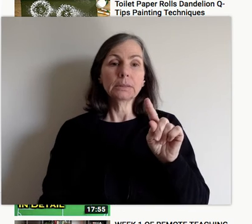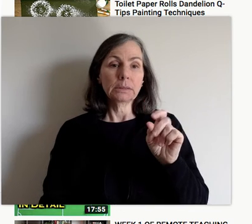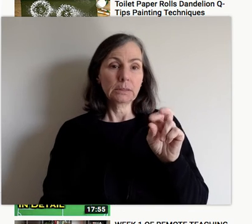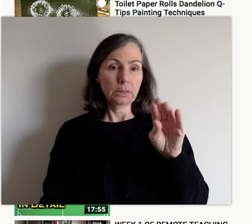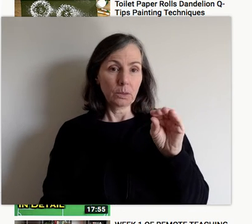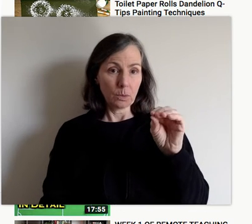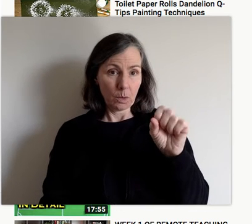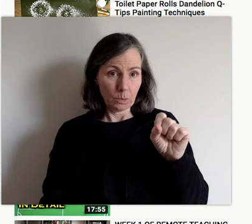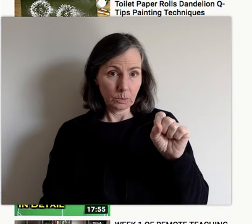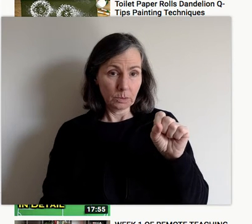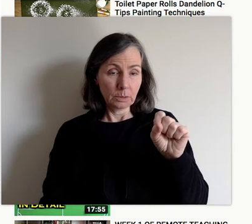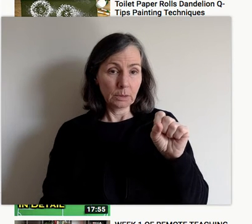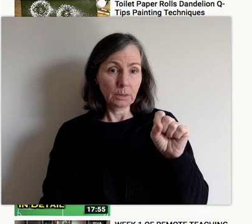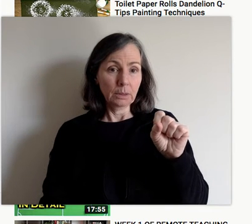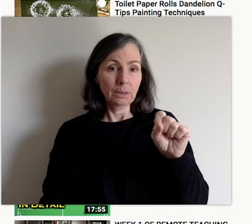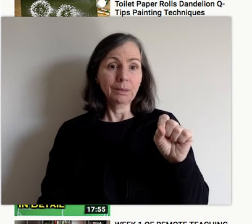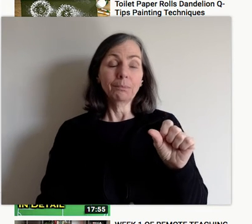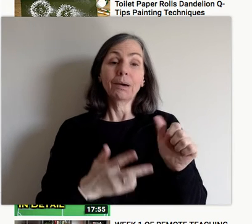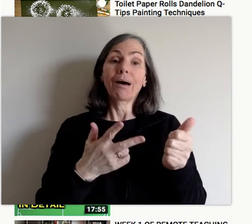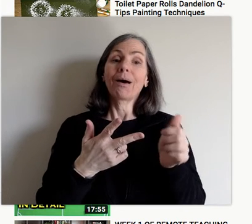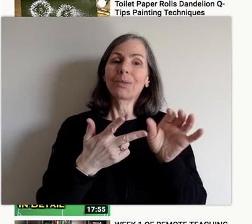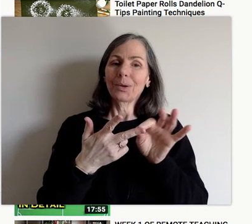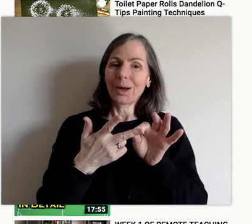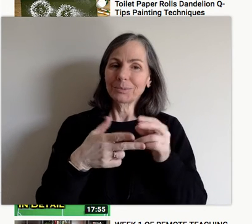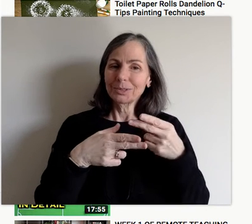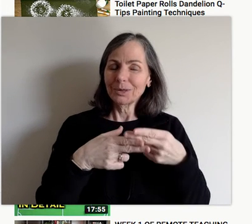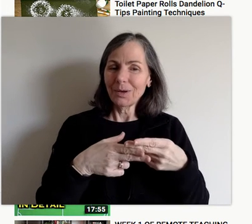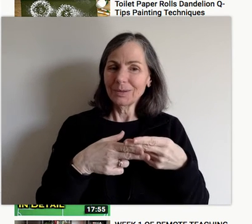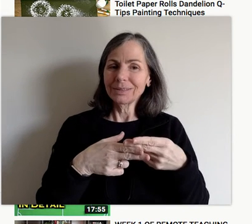and most often called the